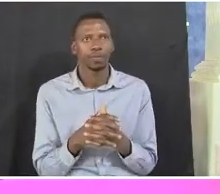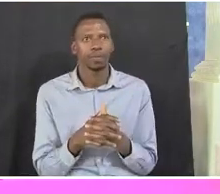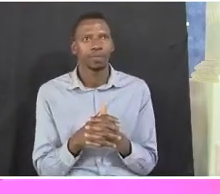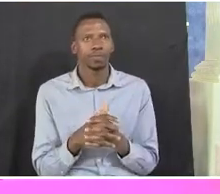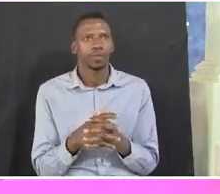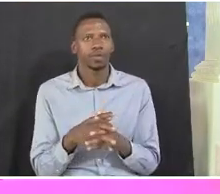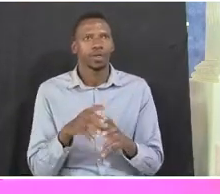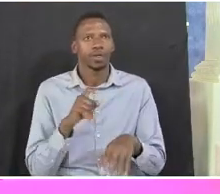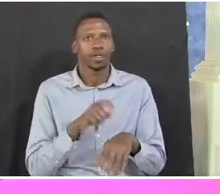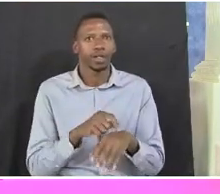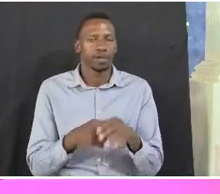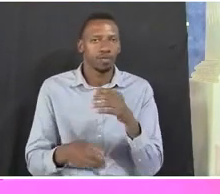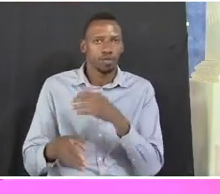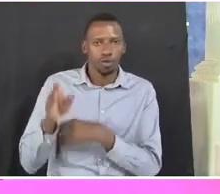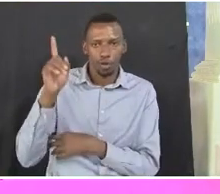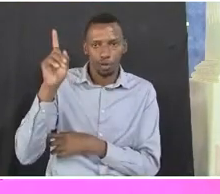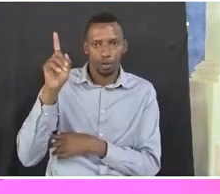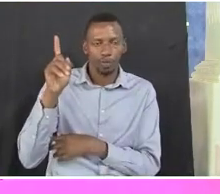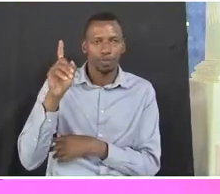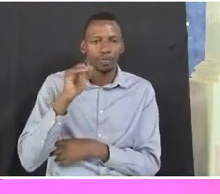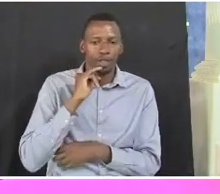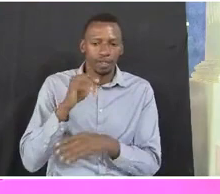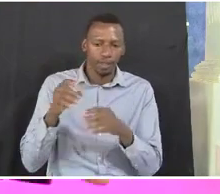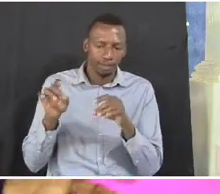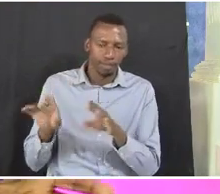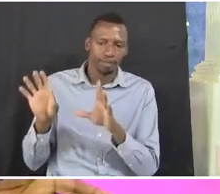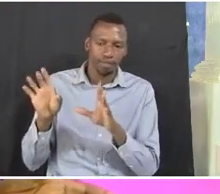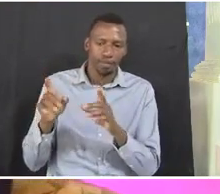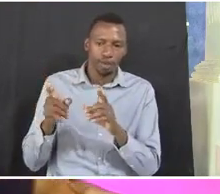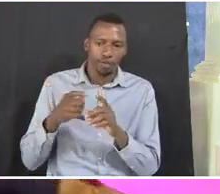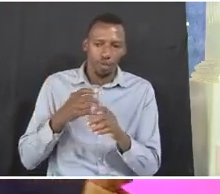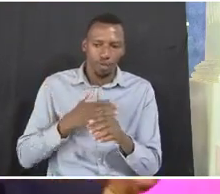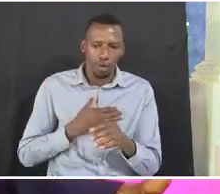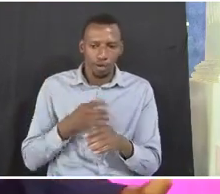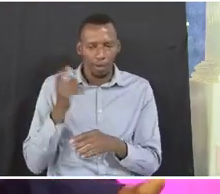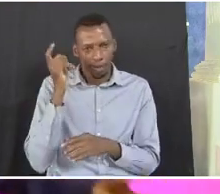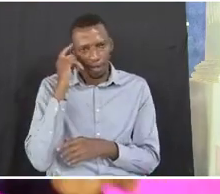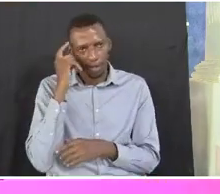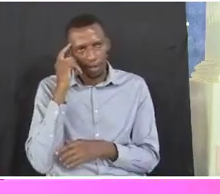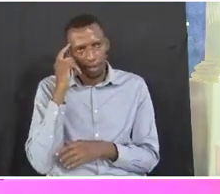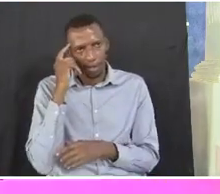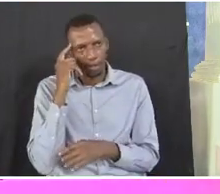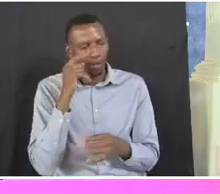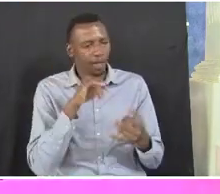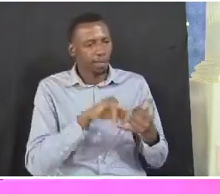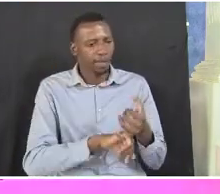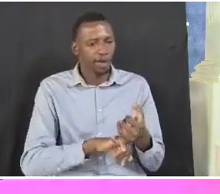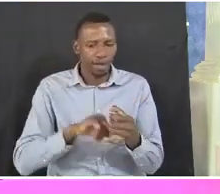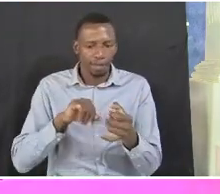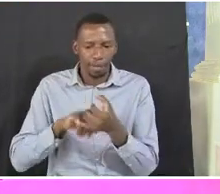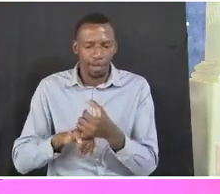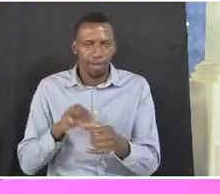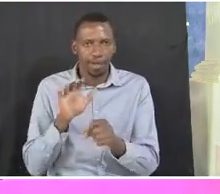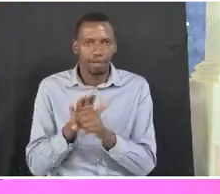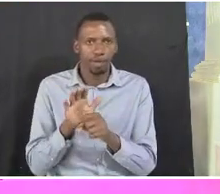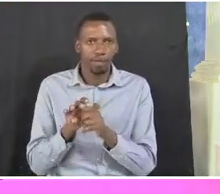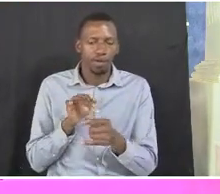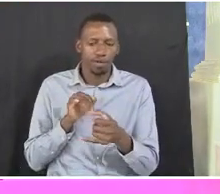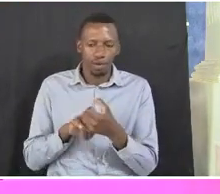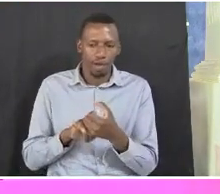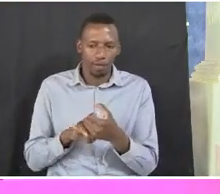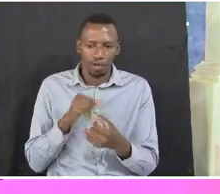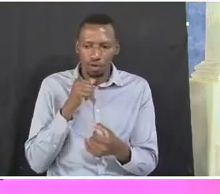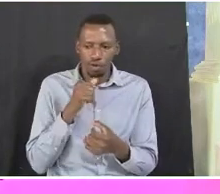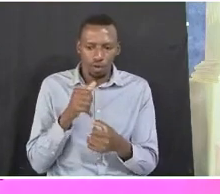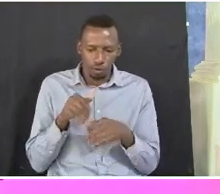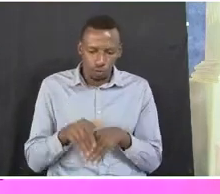when God is divorced from our minds? Marrying plurality of wives was not according to